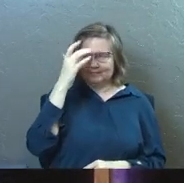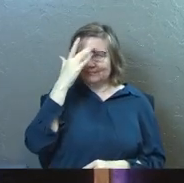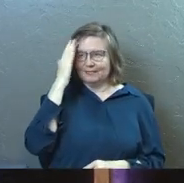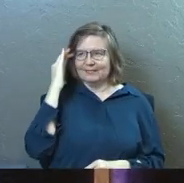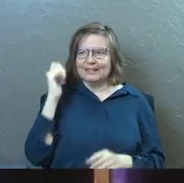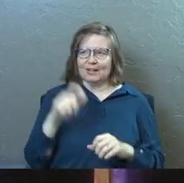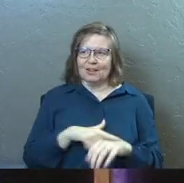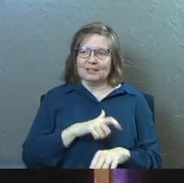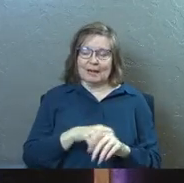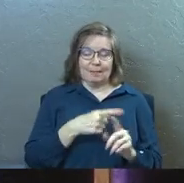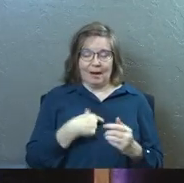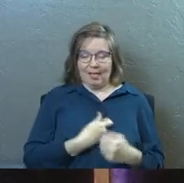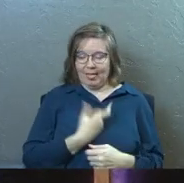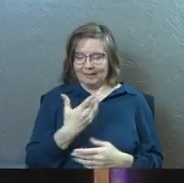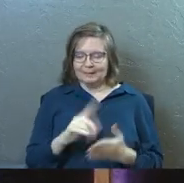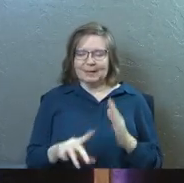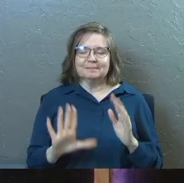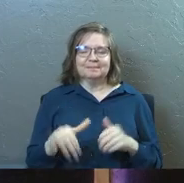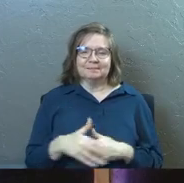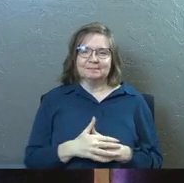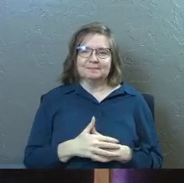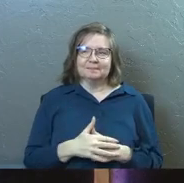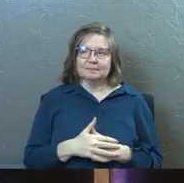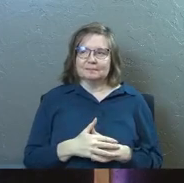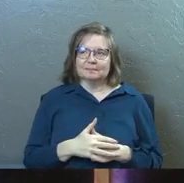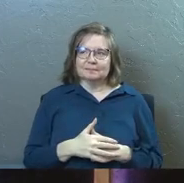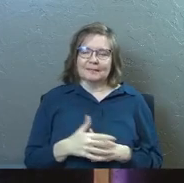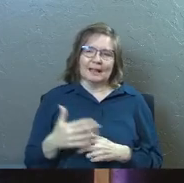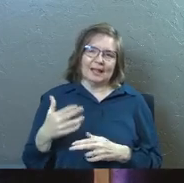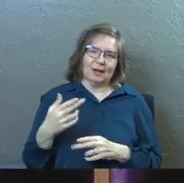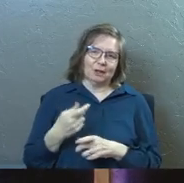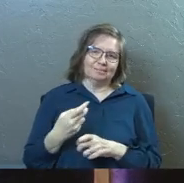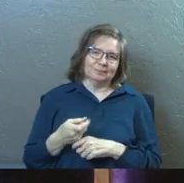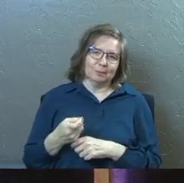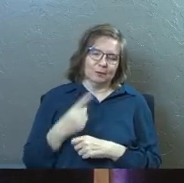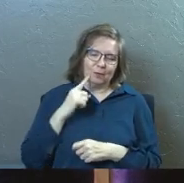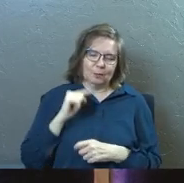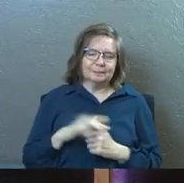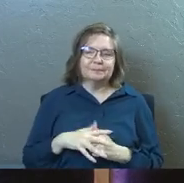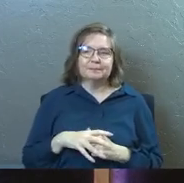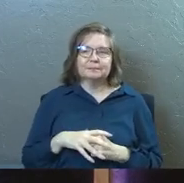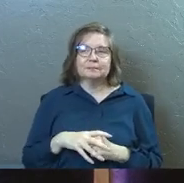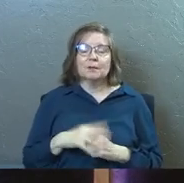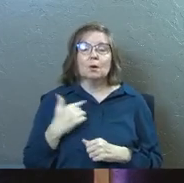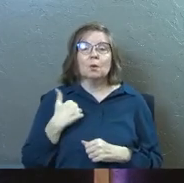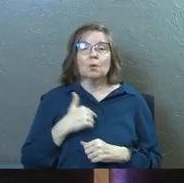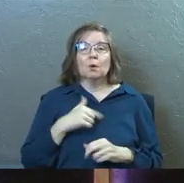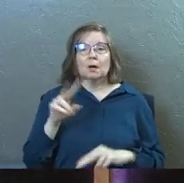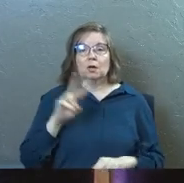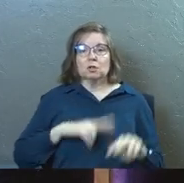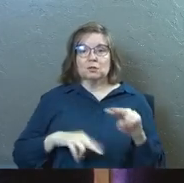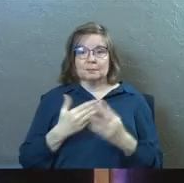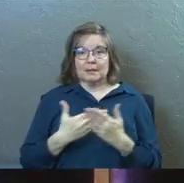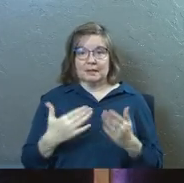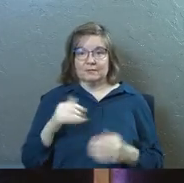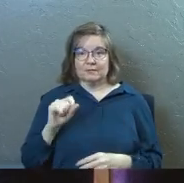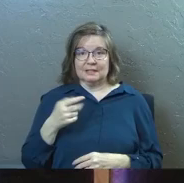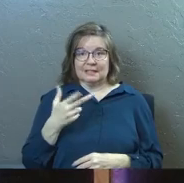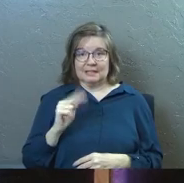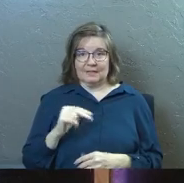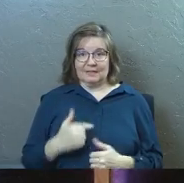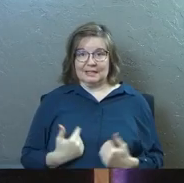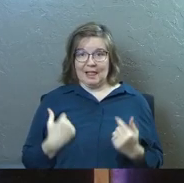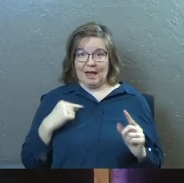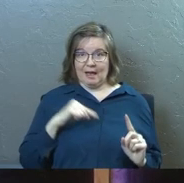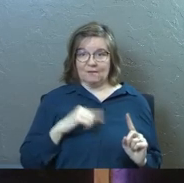Well, it took a long time to get out there, but a little humor for you. We're going to observe some things from Stephen's